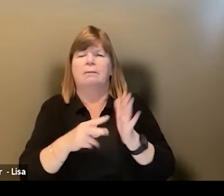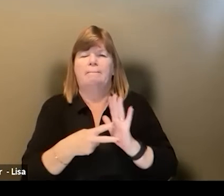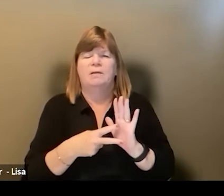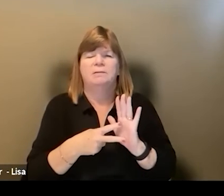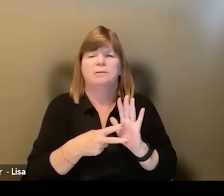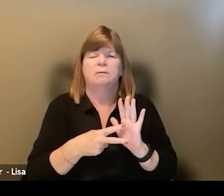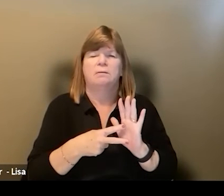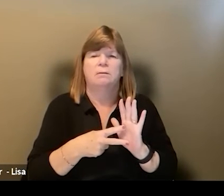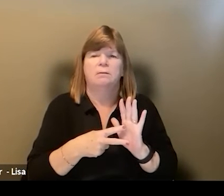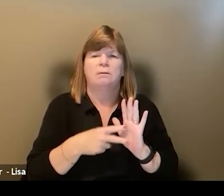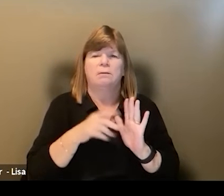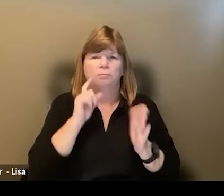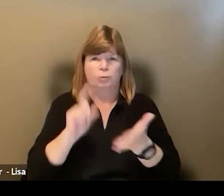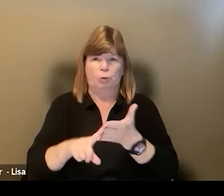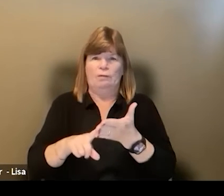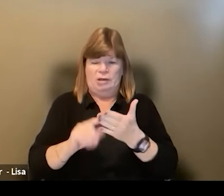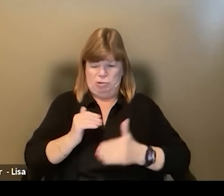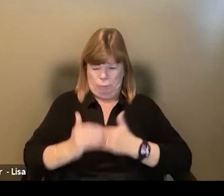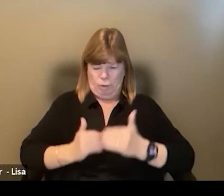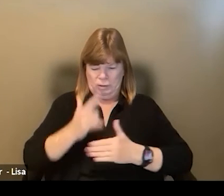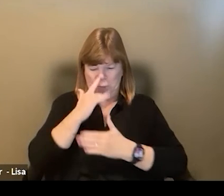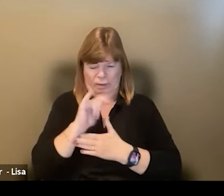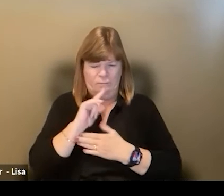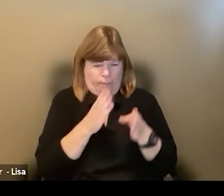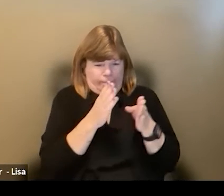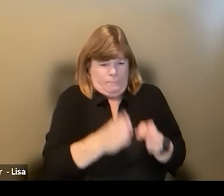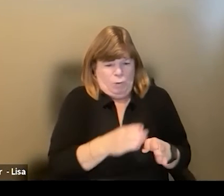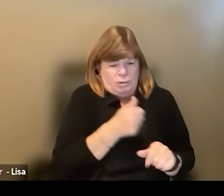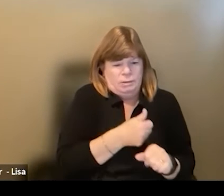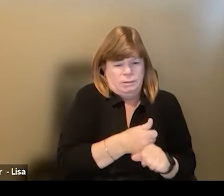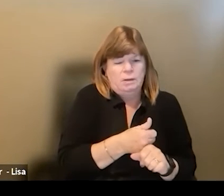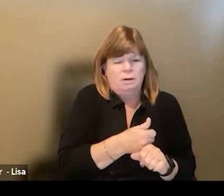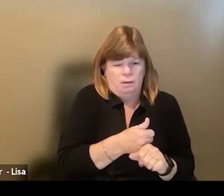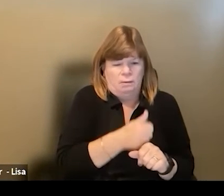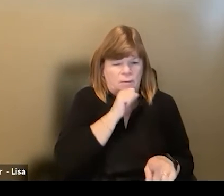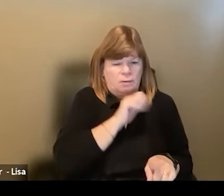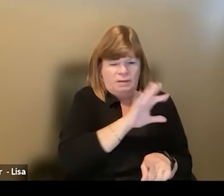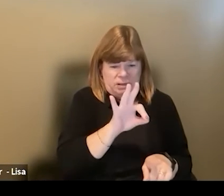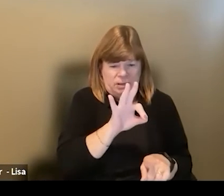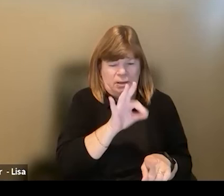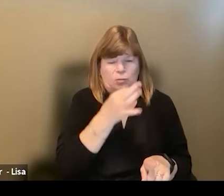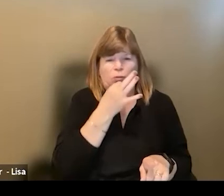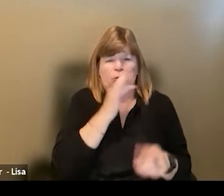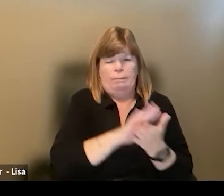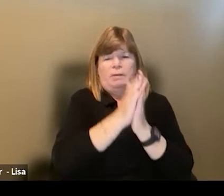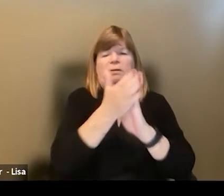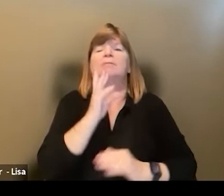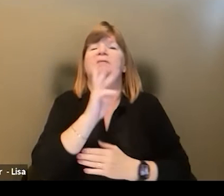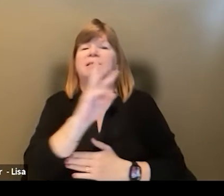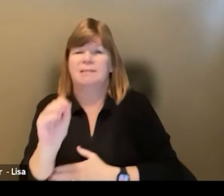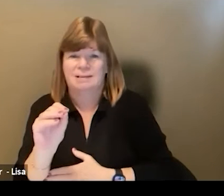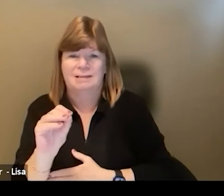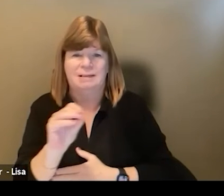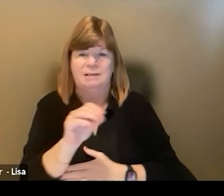talks about the notification process for somebody who is 59 and going to turn 60 and going to